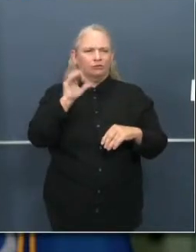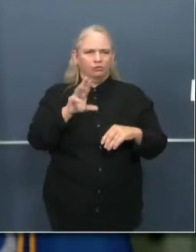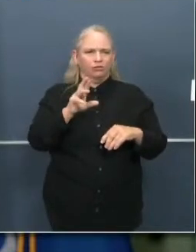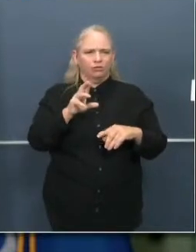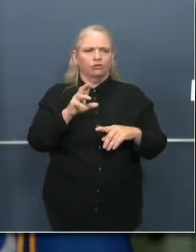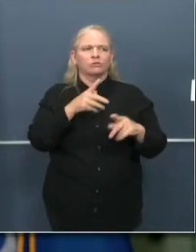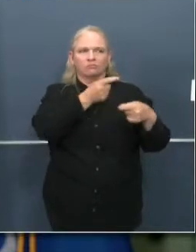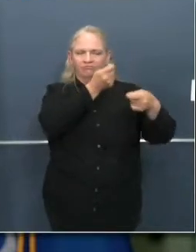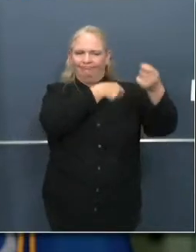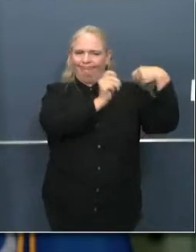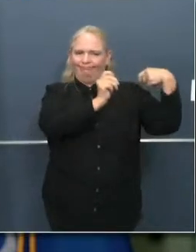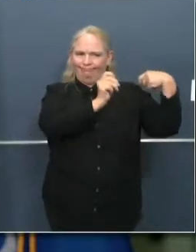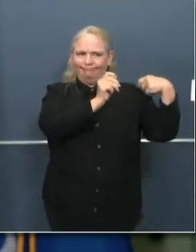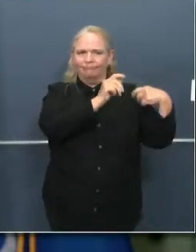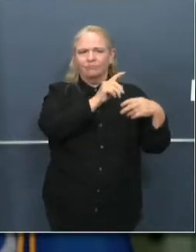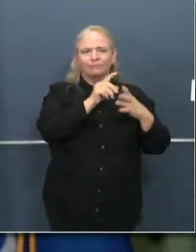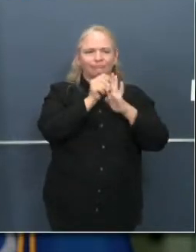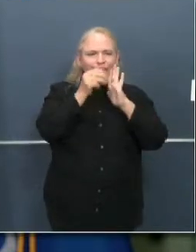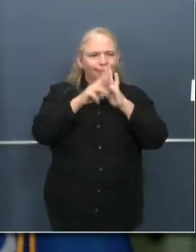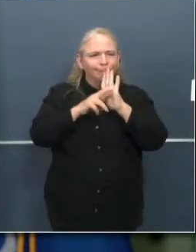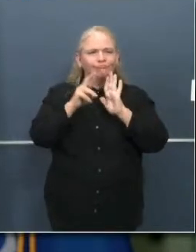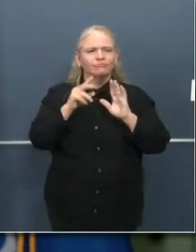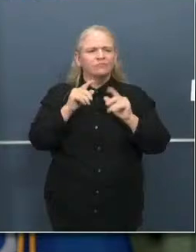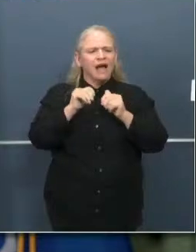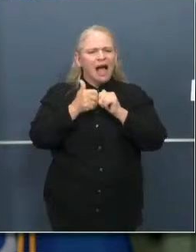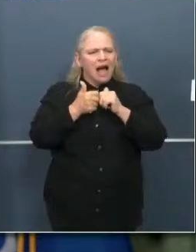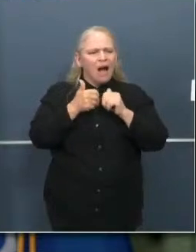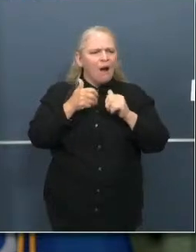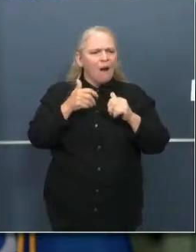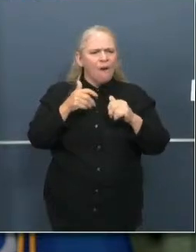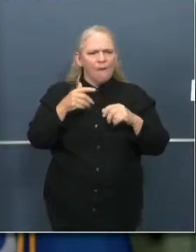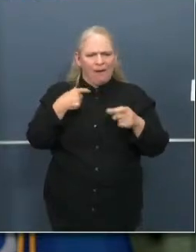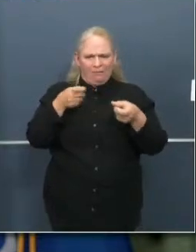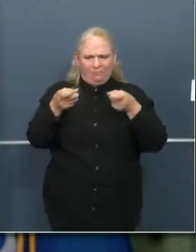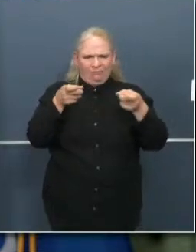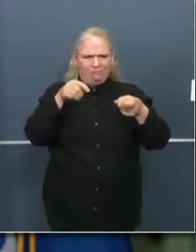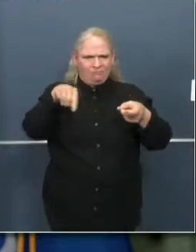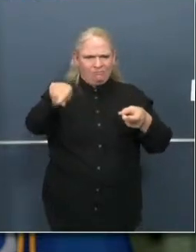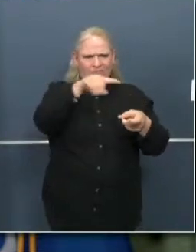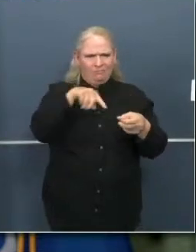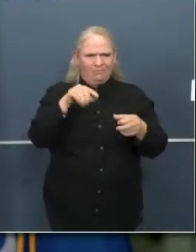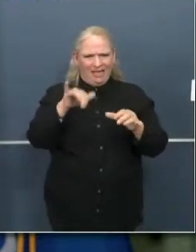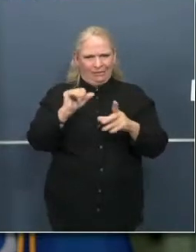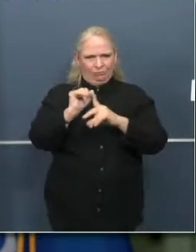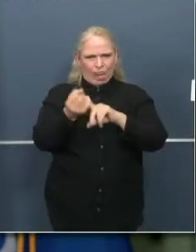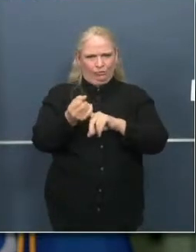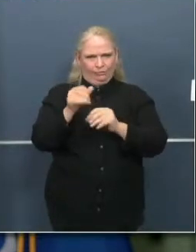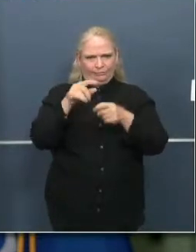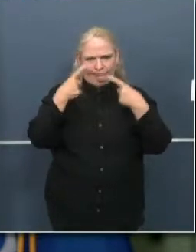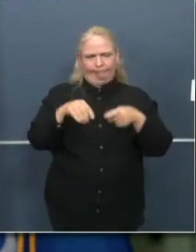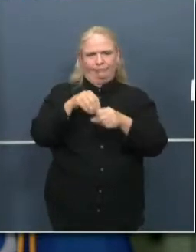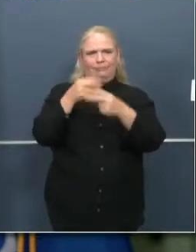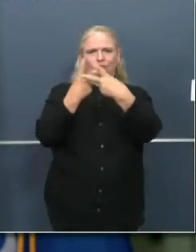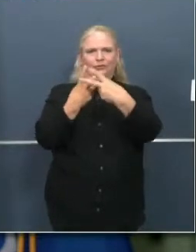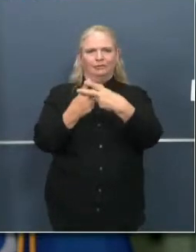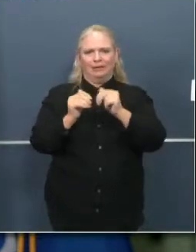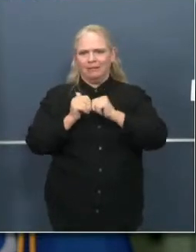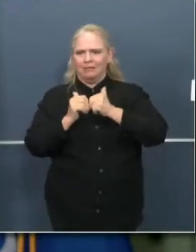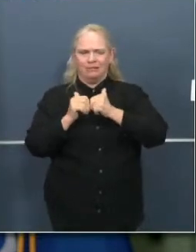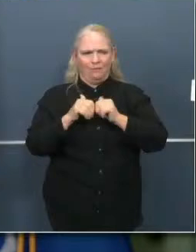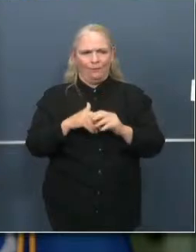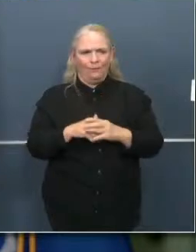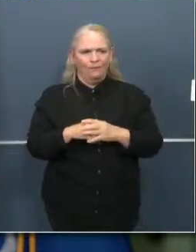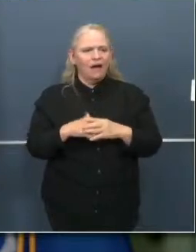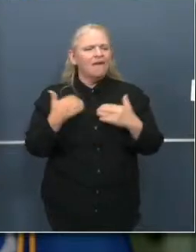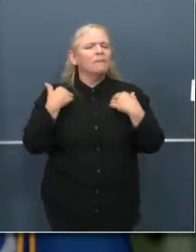only prison of concern. Vacaville, other prisons are continuing to be of top concern. But we saw flare-ups. I've been very